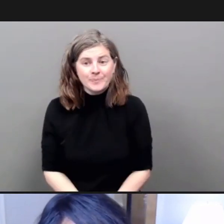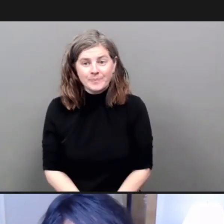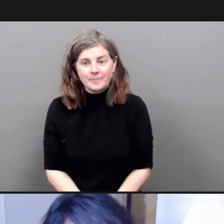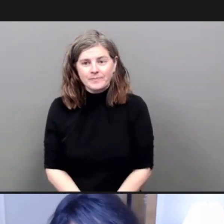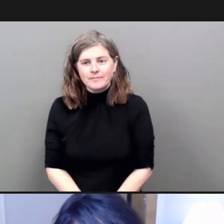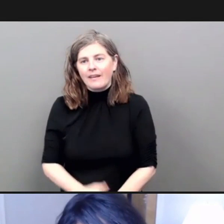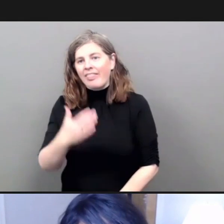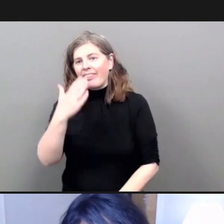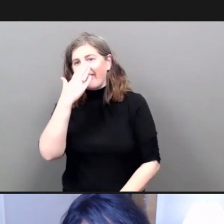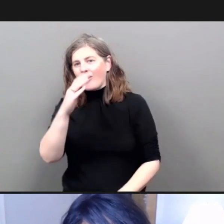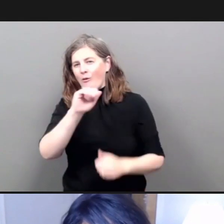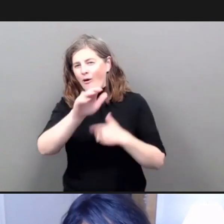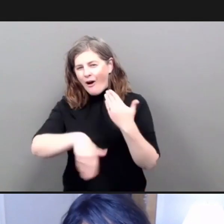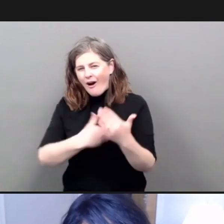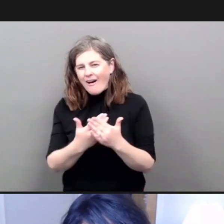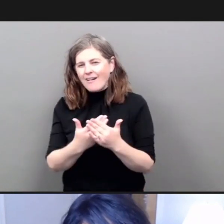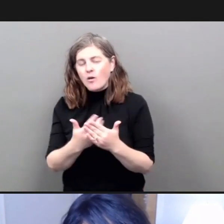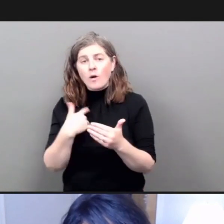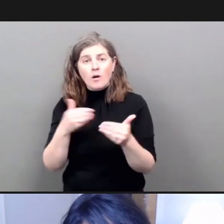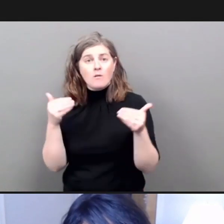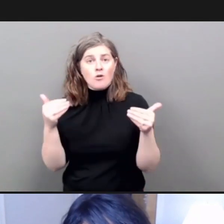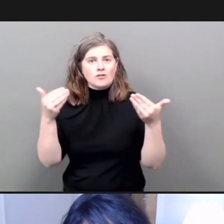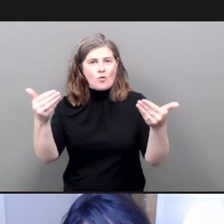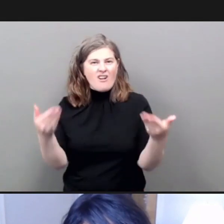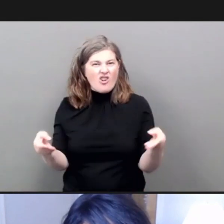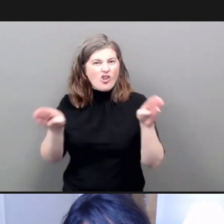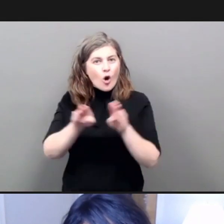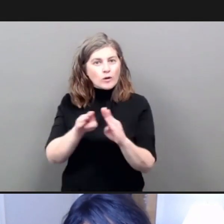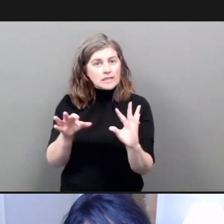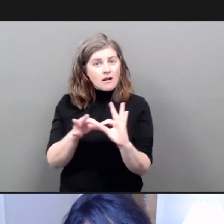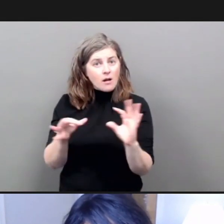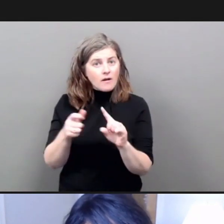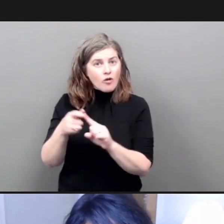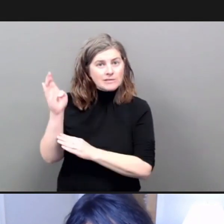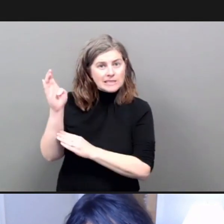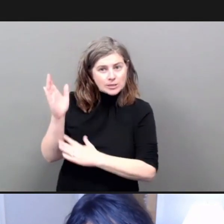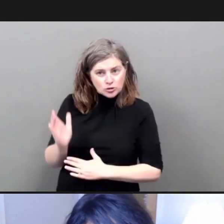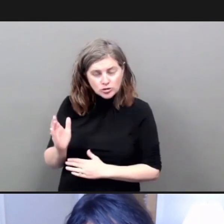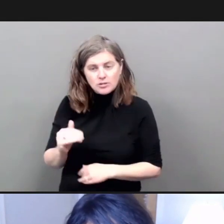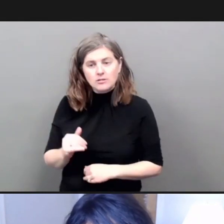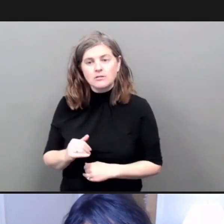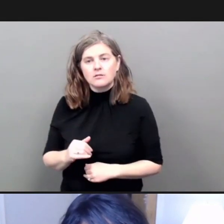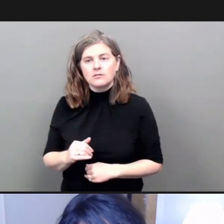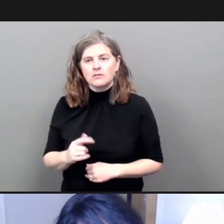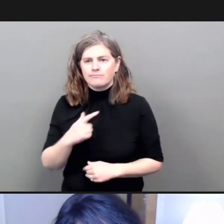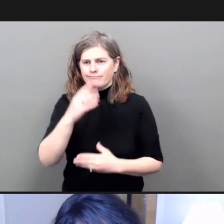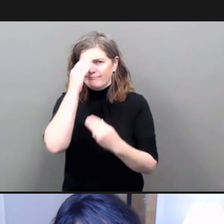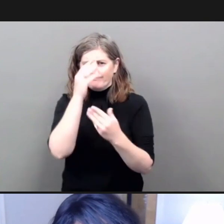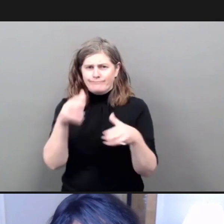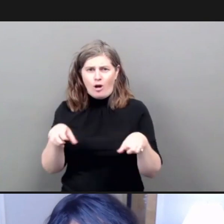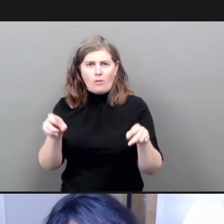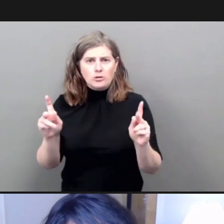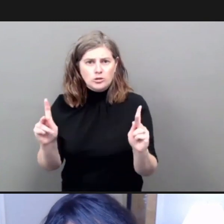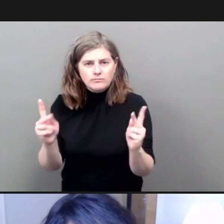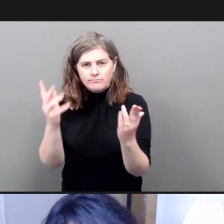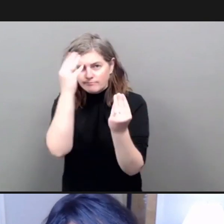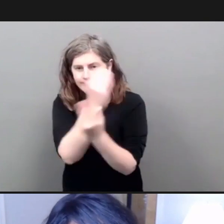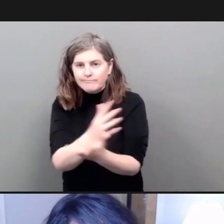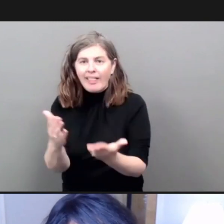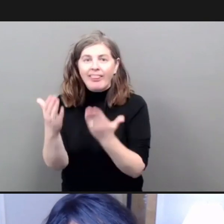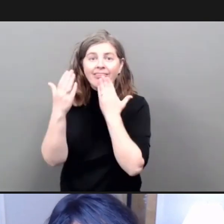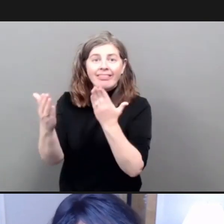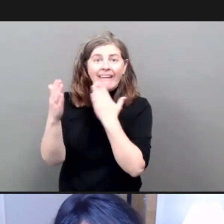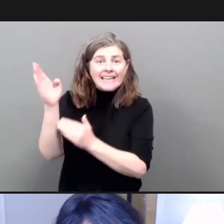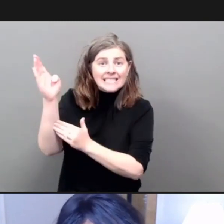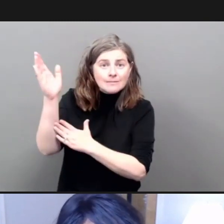Thank you, everyone. And so we'll move on to closing comments from our speakers. And I would just like to take an opportunity and thank our